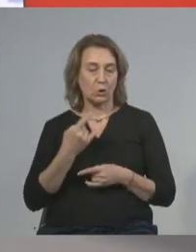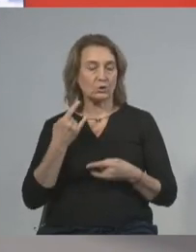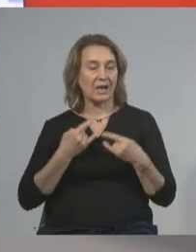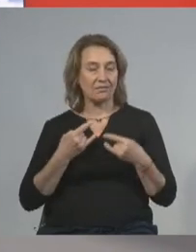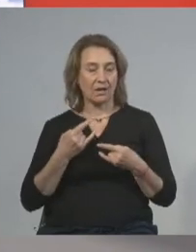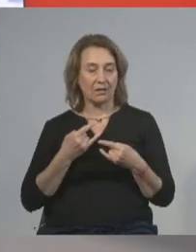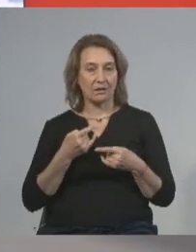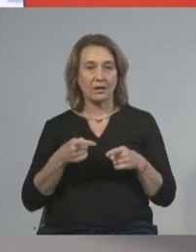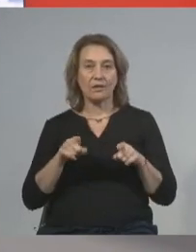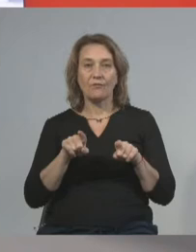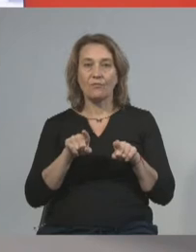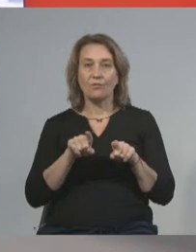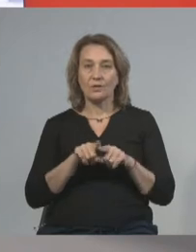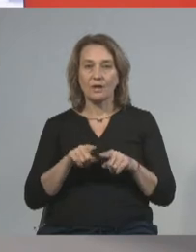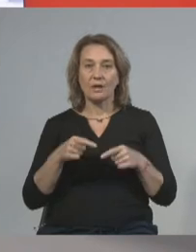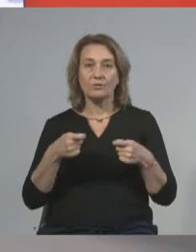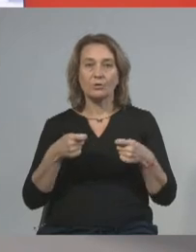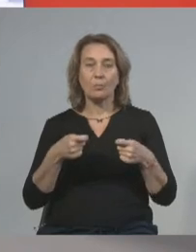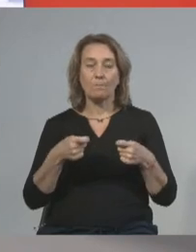social networks